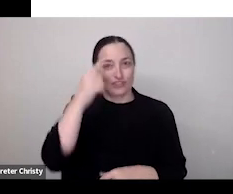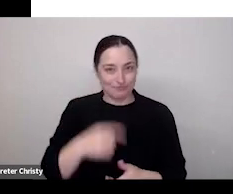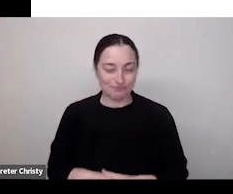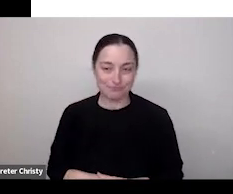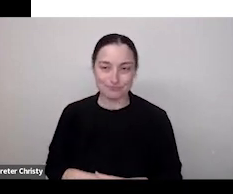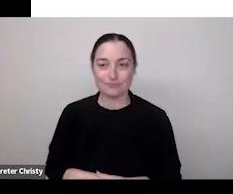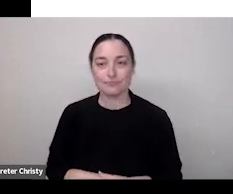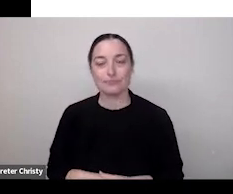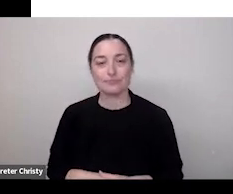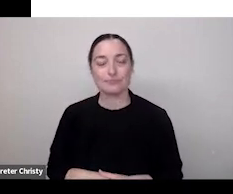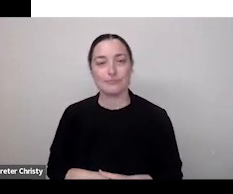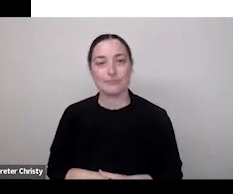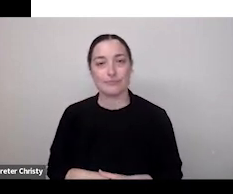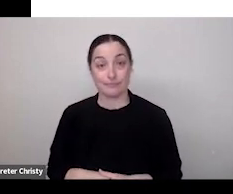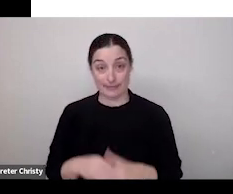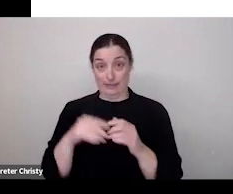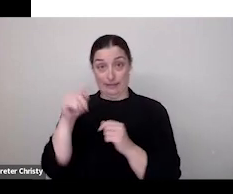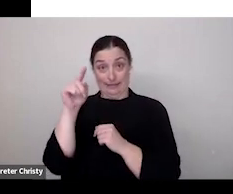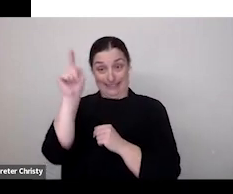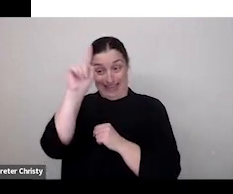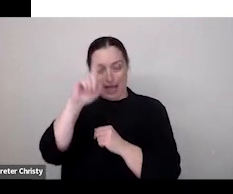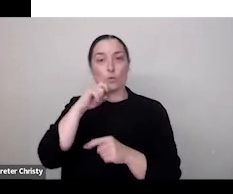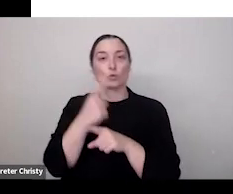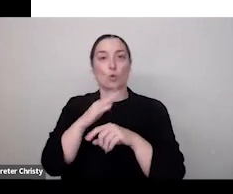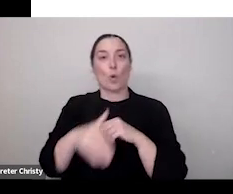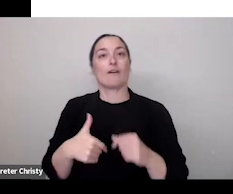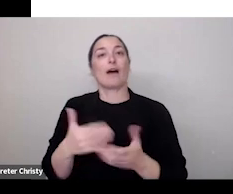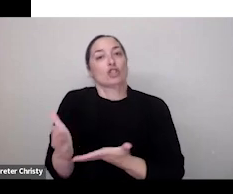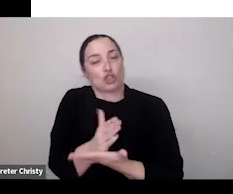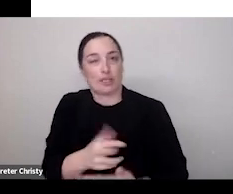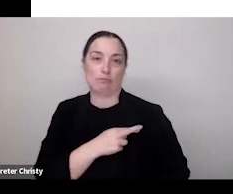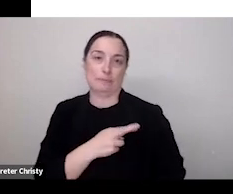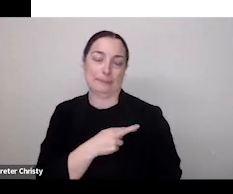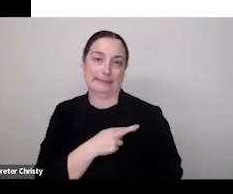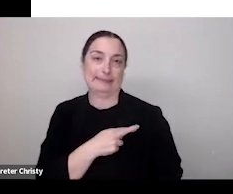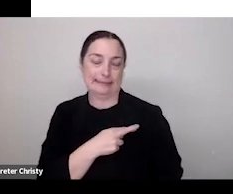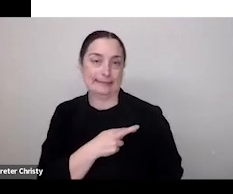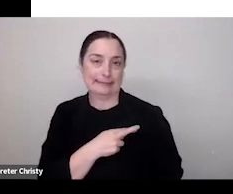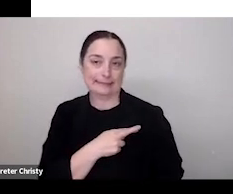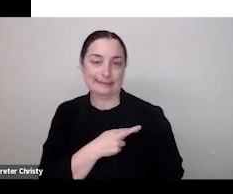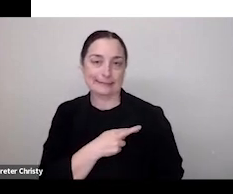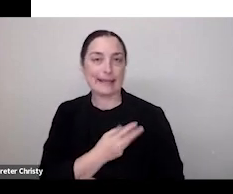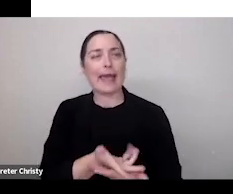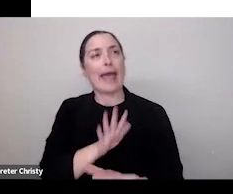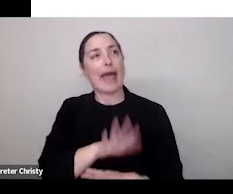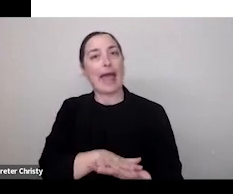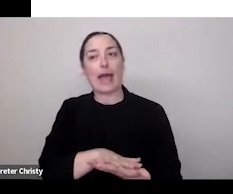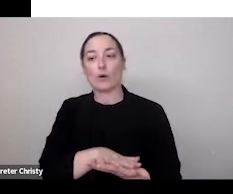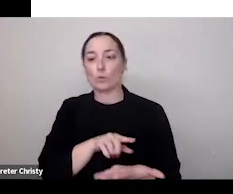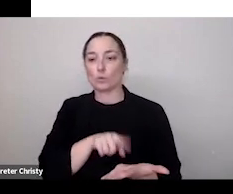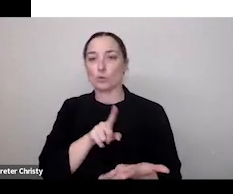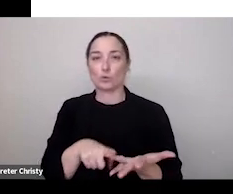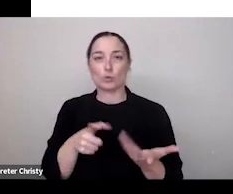part of the series, we're going to really talk about that responsibility sharing and how do we start to manage holding on to what we